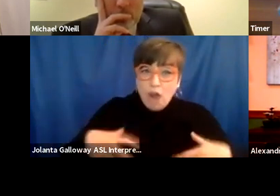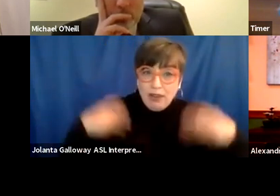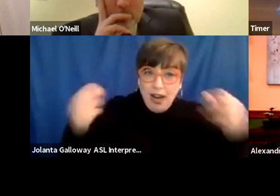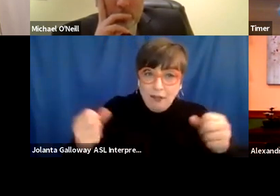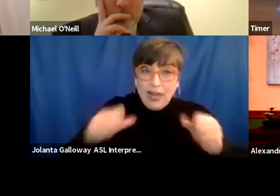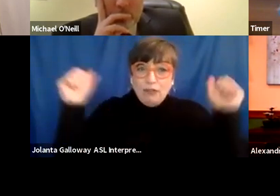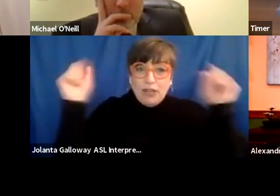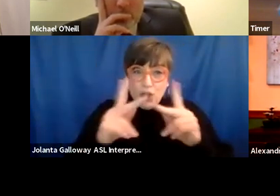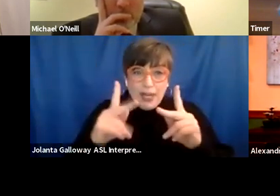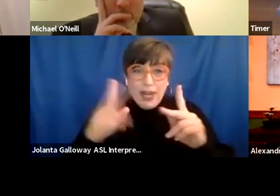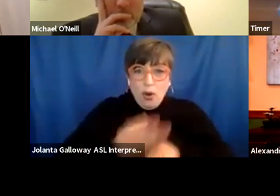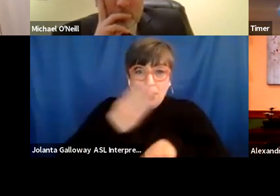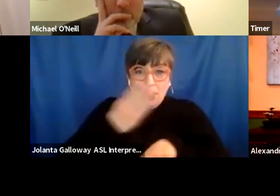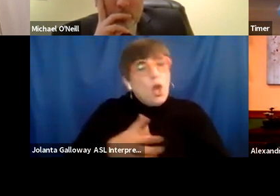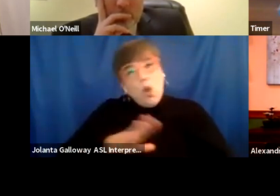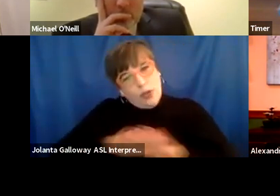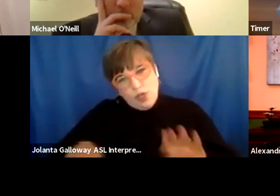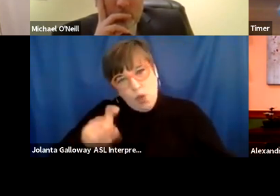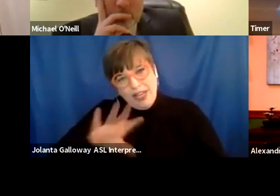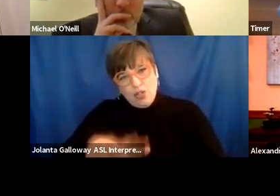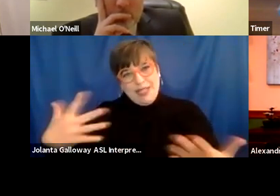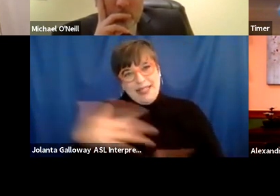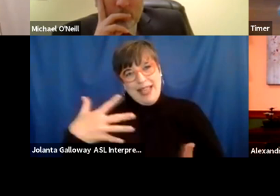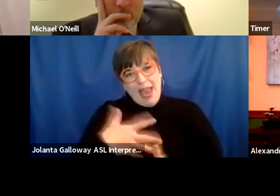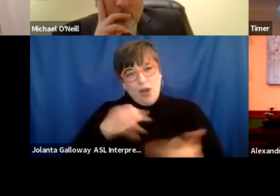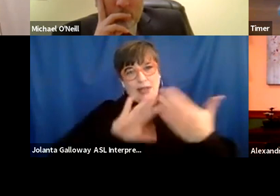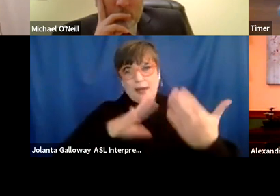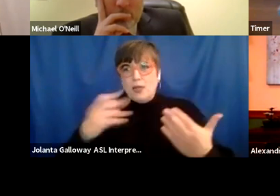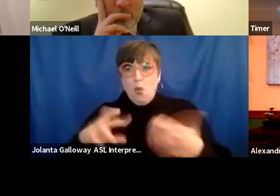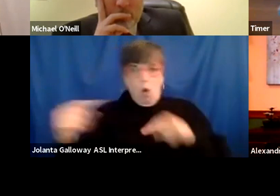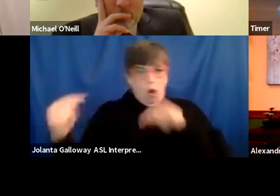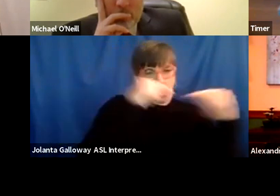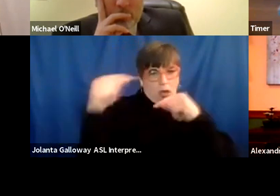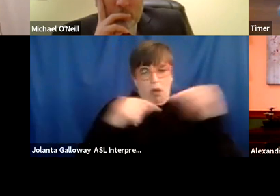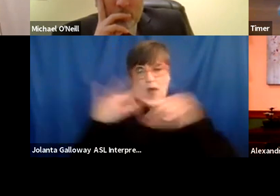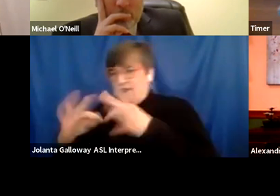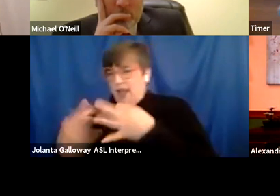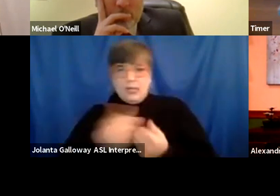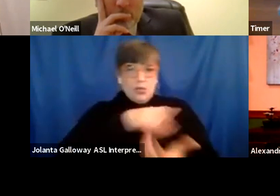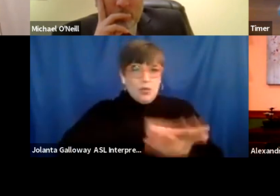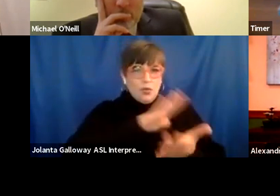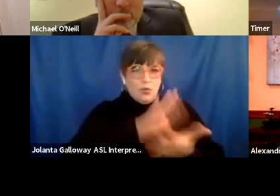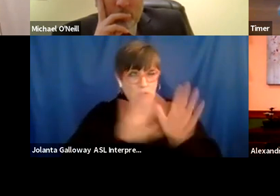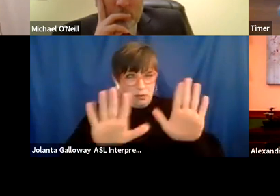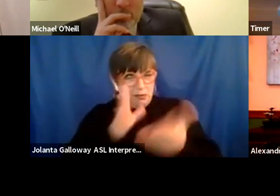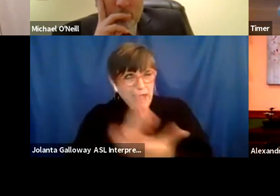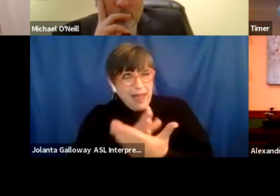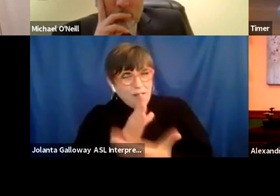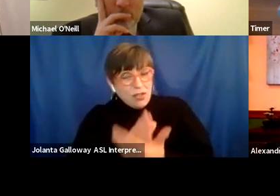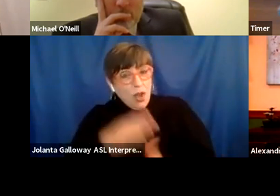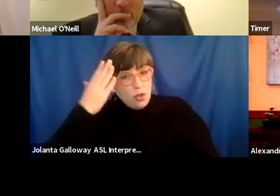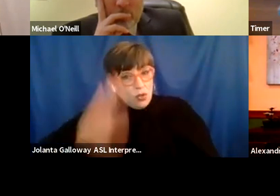more scare tactics or continuing to feed a culture of pitting schools and families against one another. On average, small schools are mostly Black and